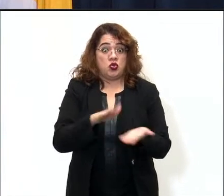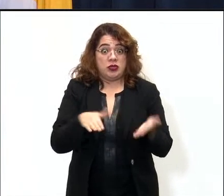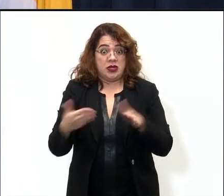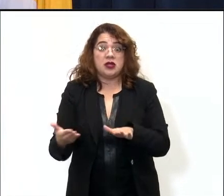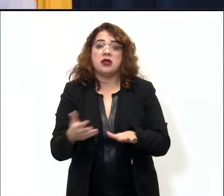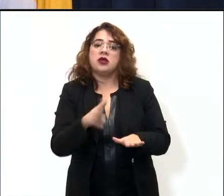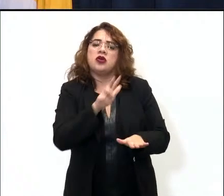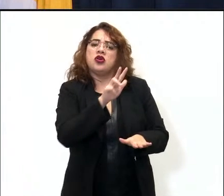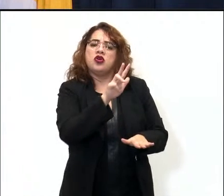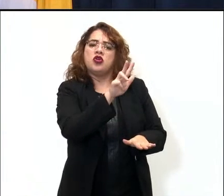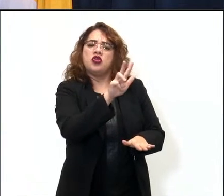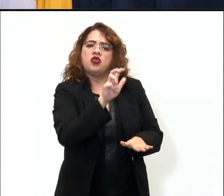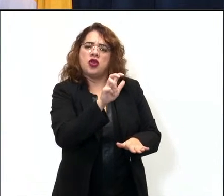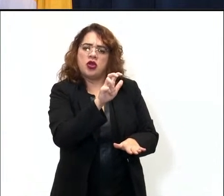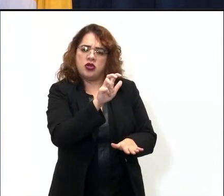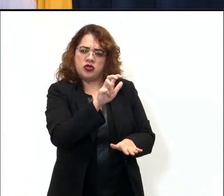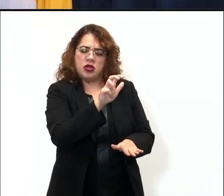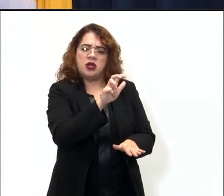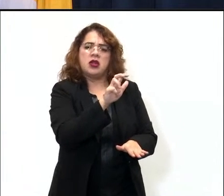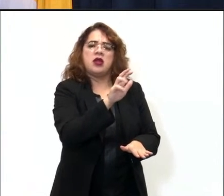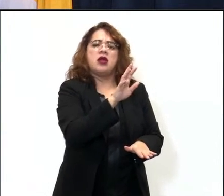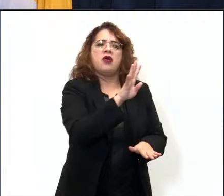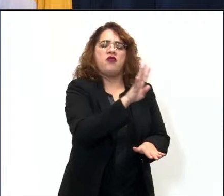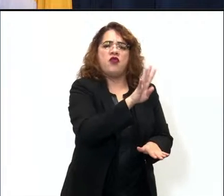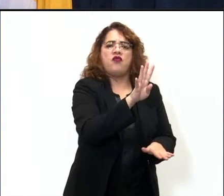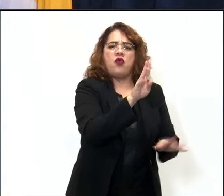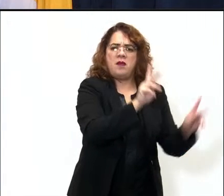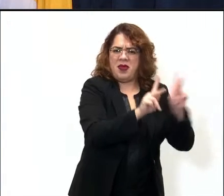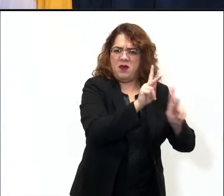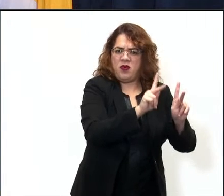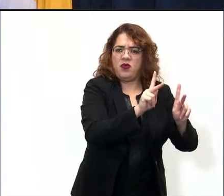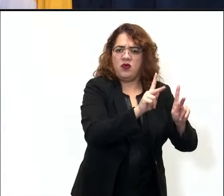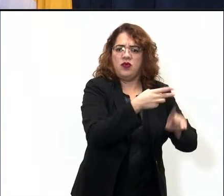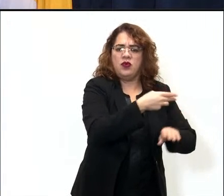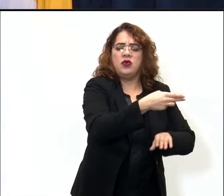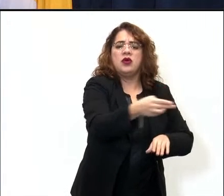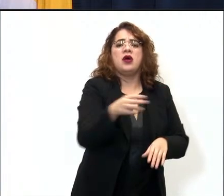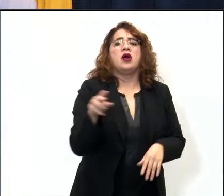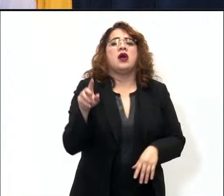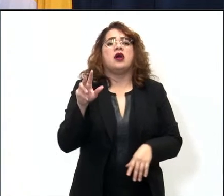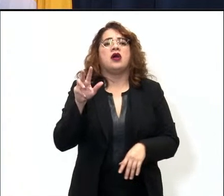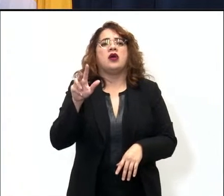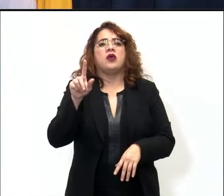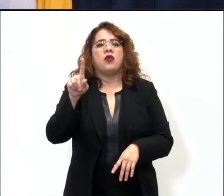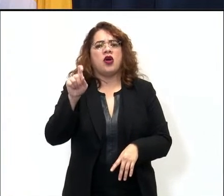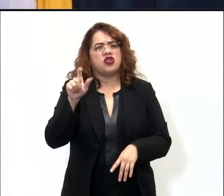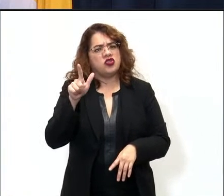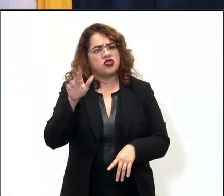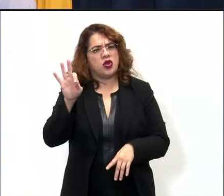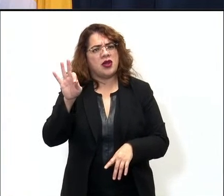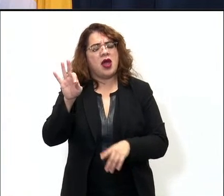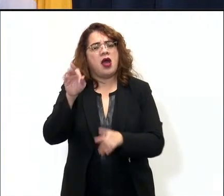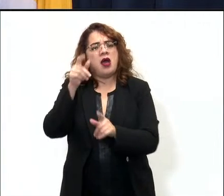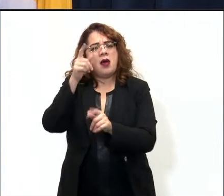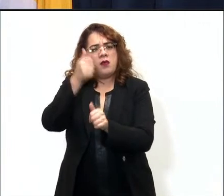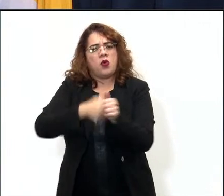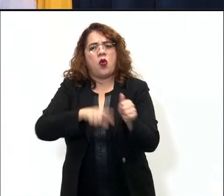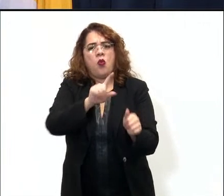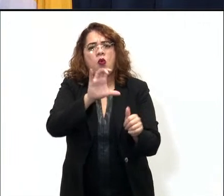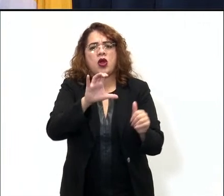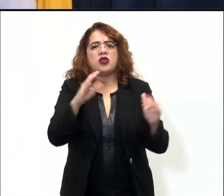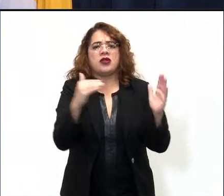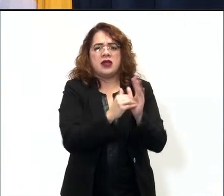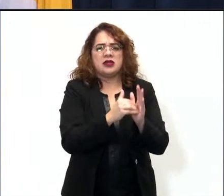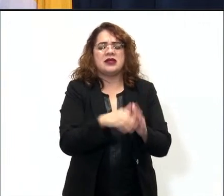in the hospital. Our case rate remains 129 per 100,000 compared to we were at 6.9